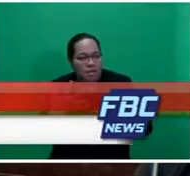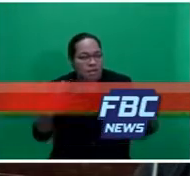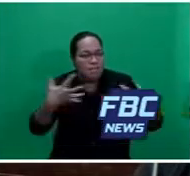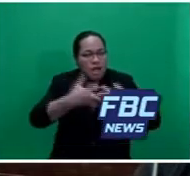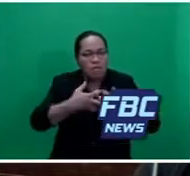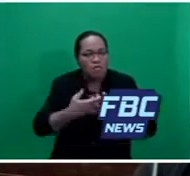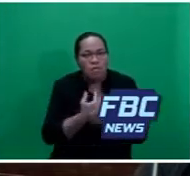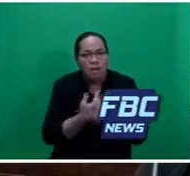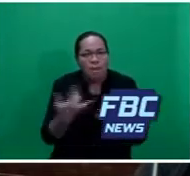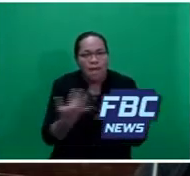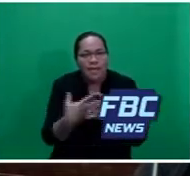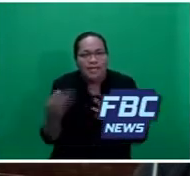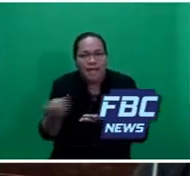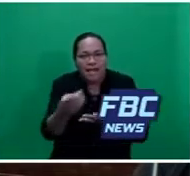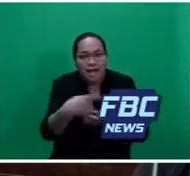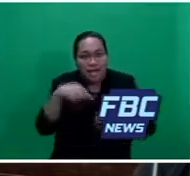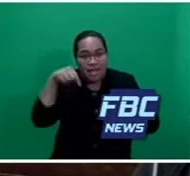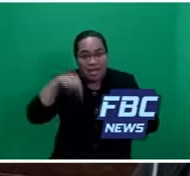division.